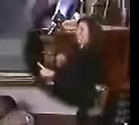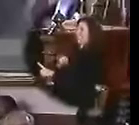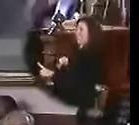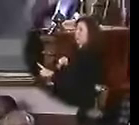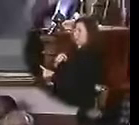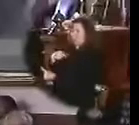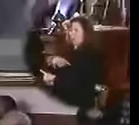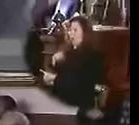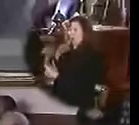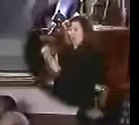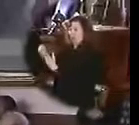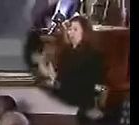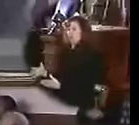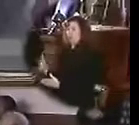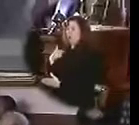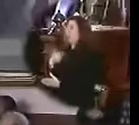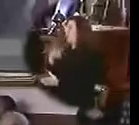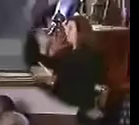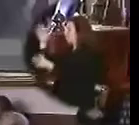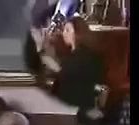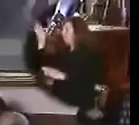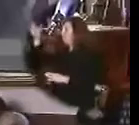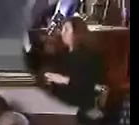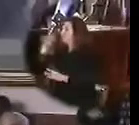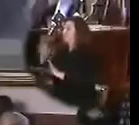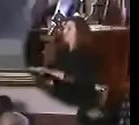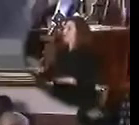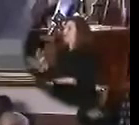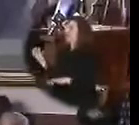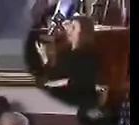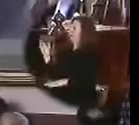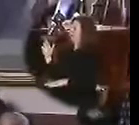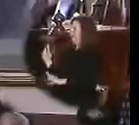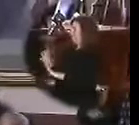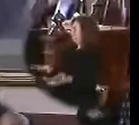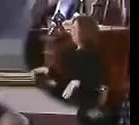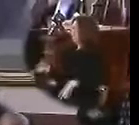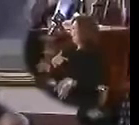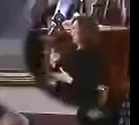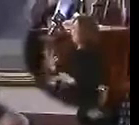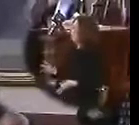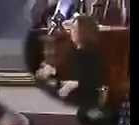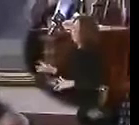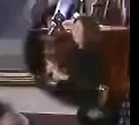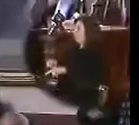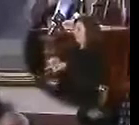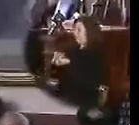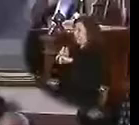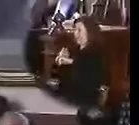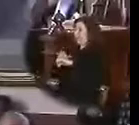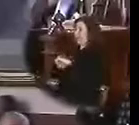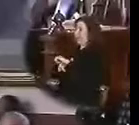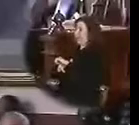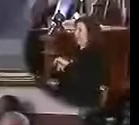leaders. We will determine the future of our children and our grandchildren. And I sure don't want to sit here behind my